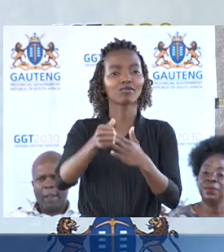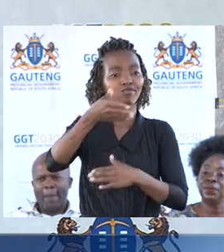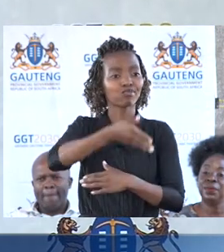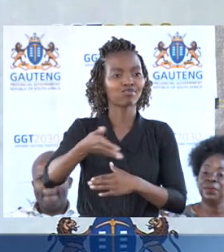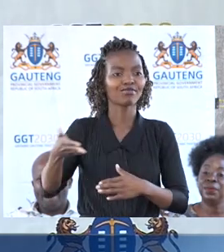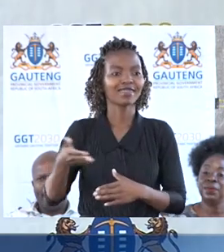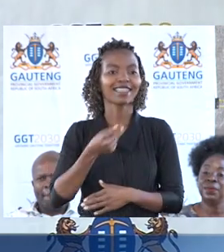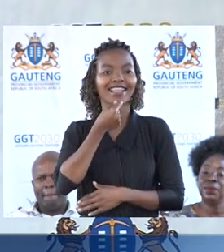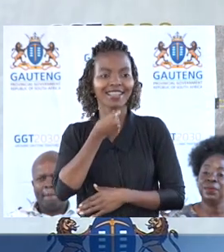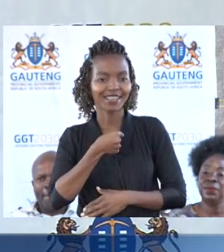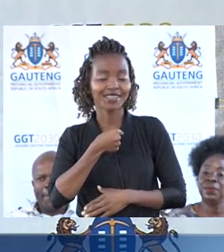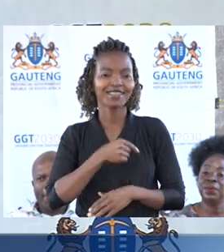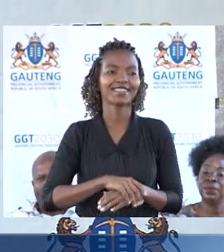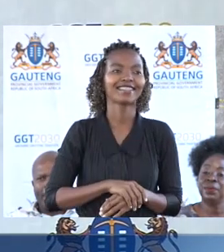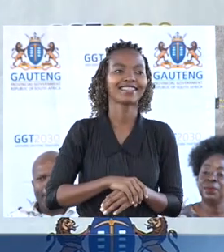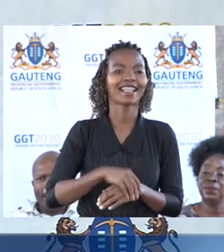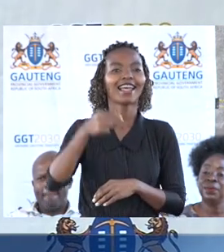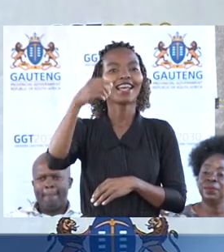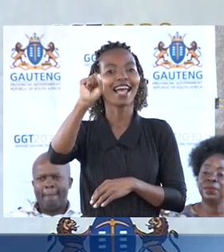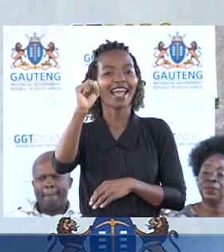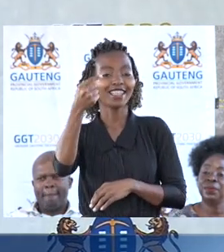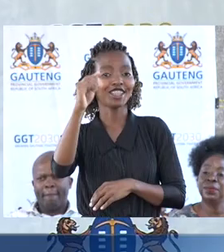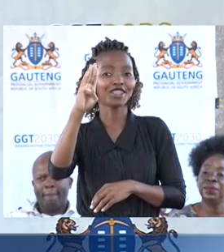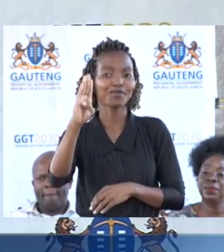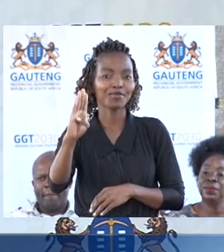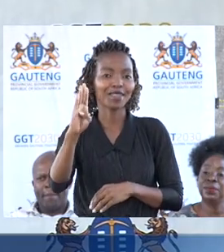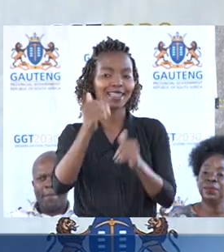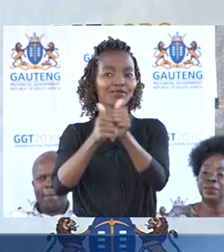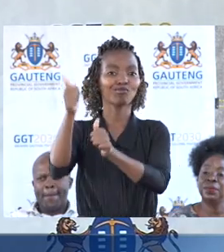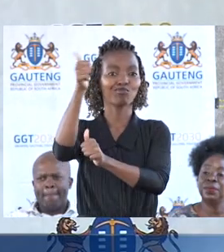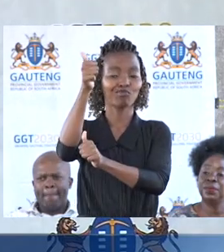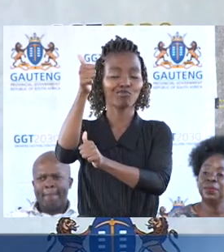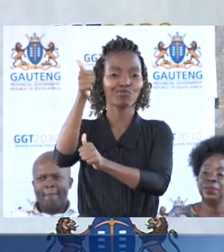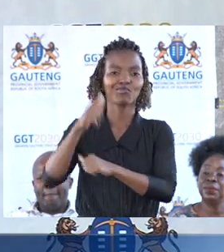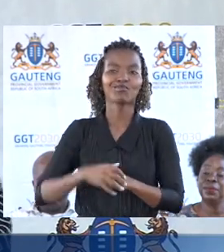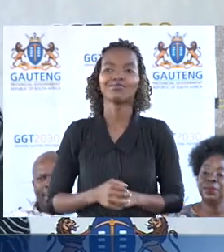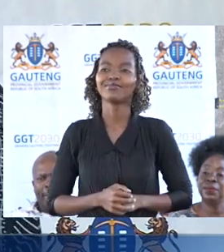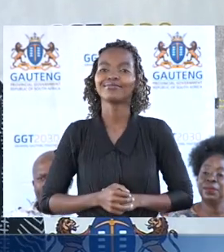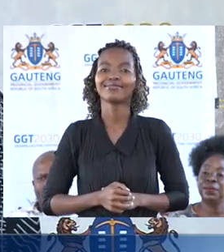and the chairperson of the SGB, Ntate Matlinkosi Baleni.